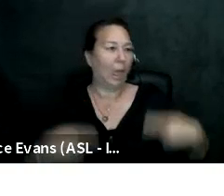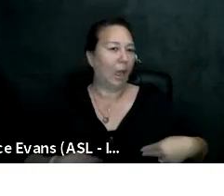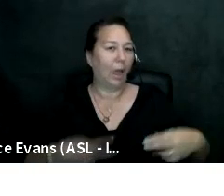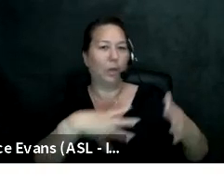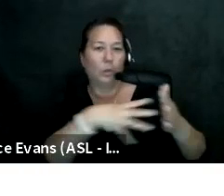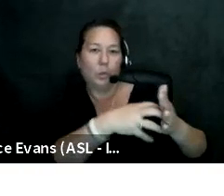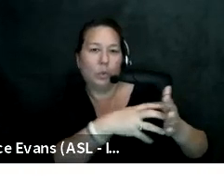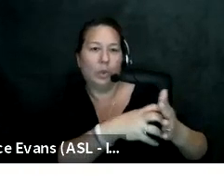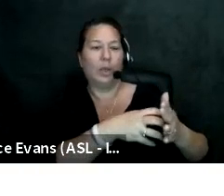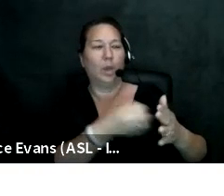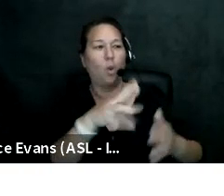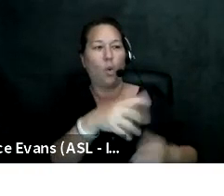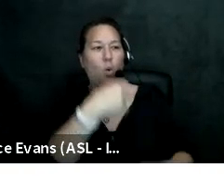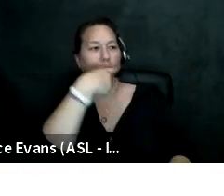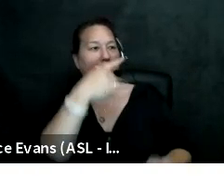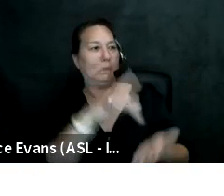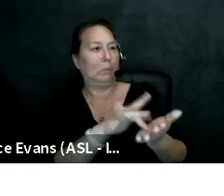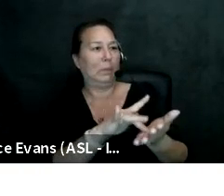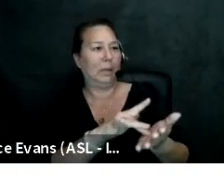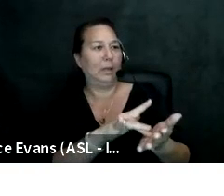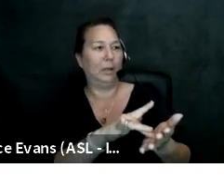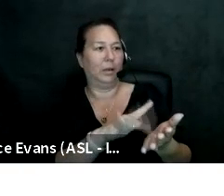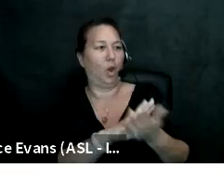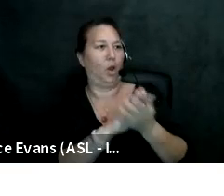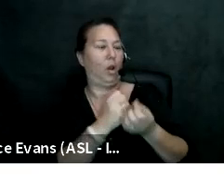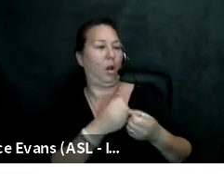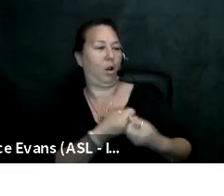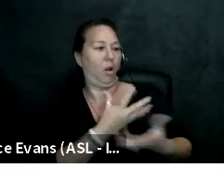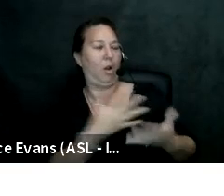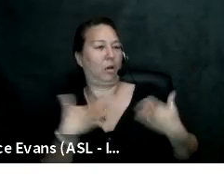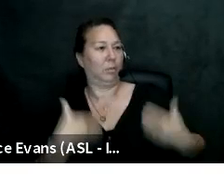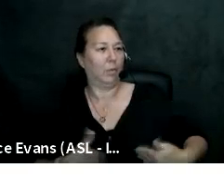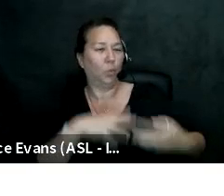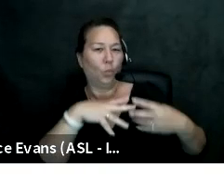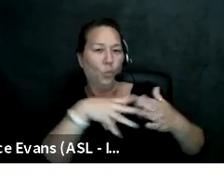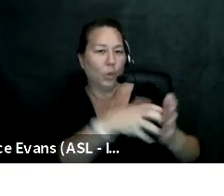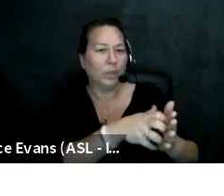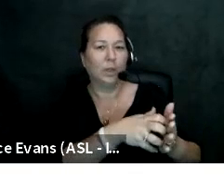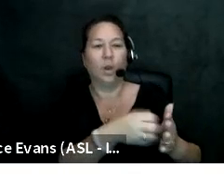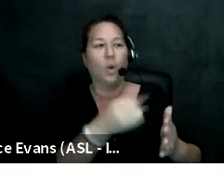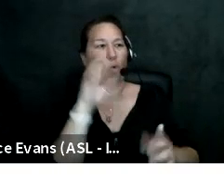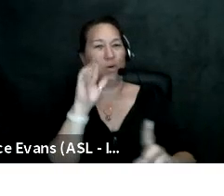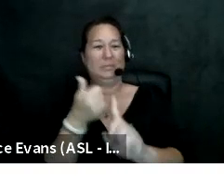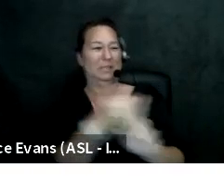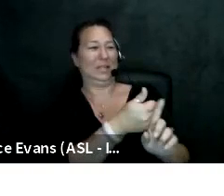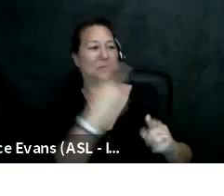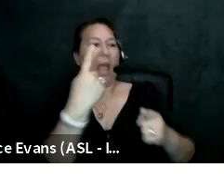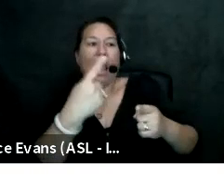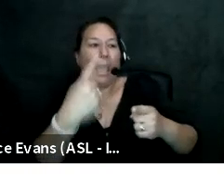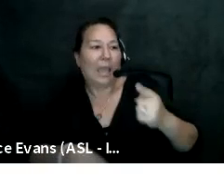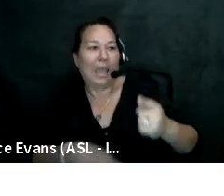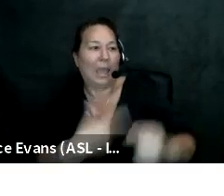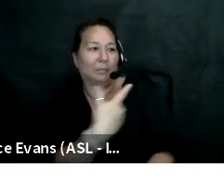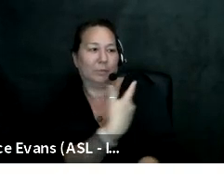or medications that they are taking, or are individuals that cannot be vaccinated due to